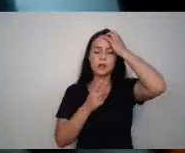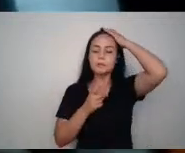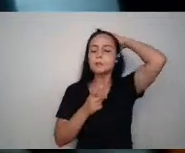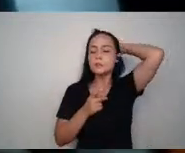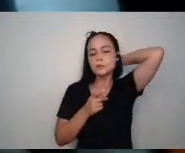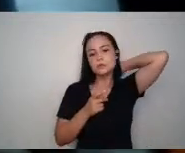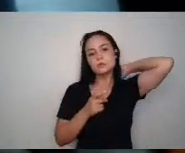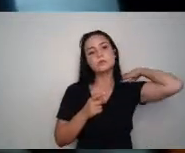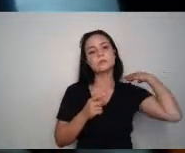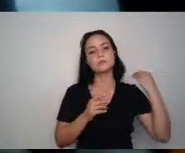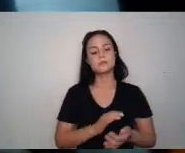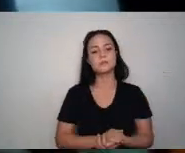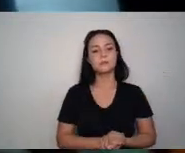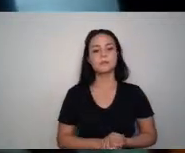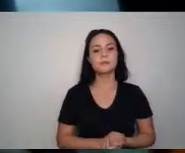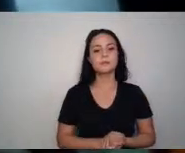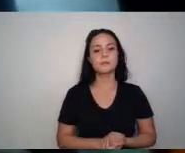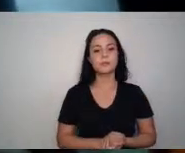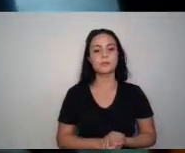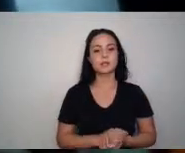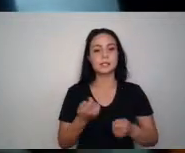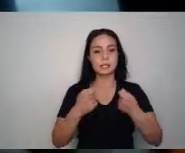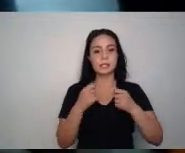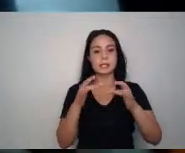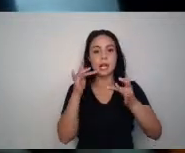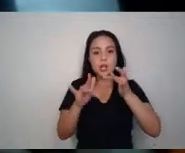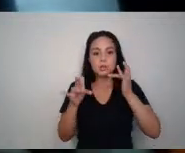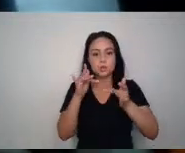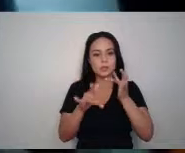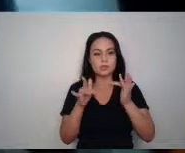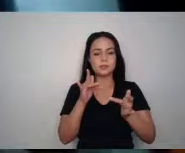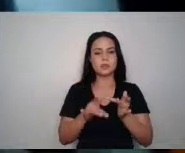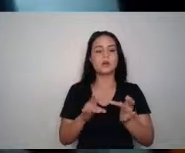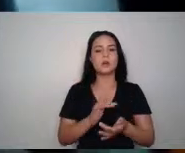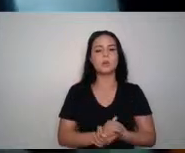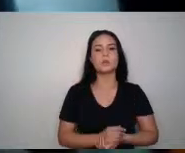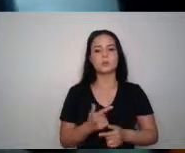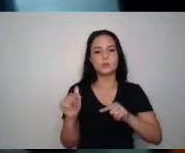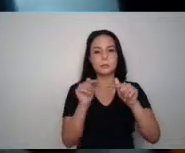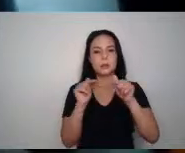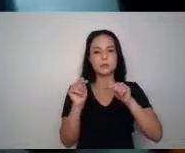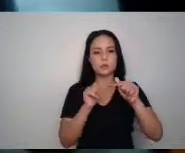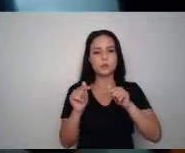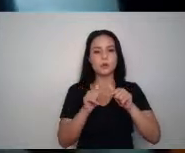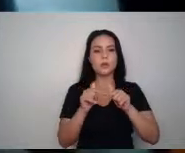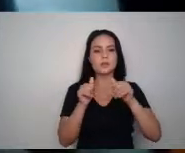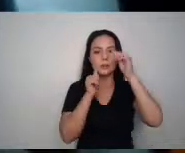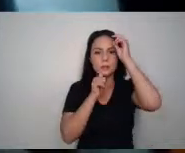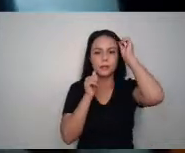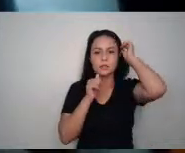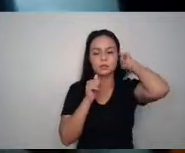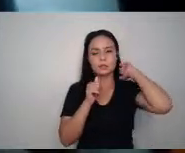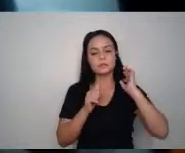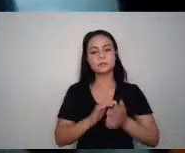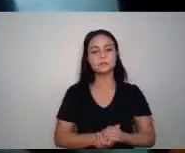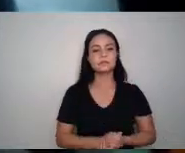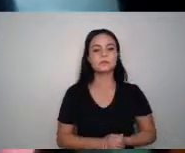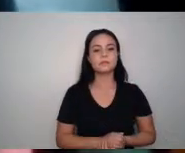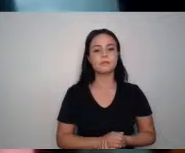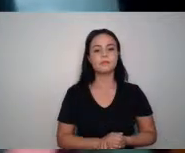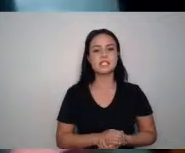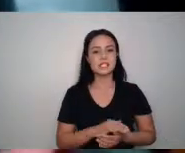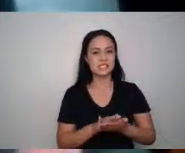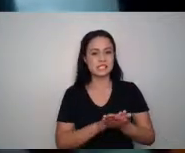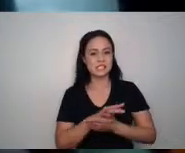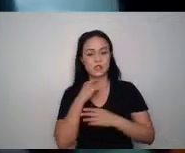at stake here in this time, this break time, to try and disconnect for workers, male and